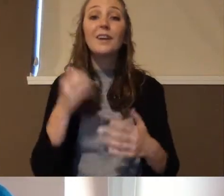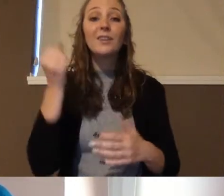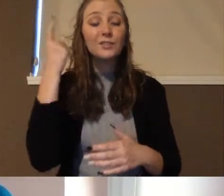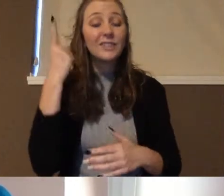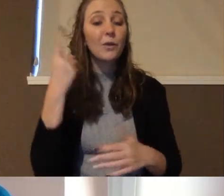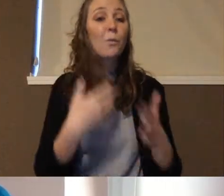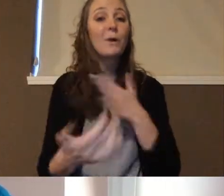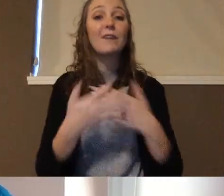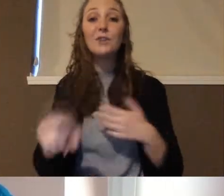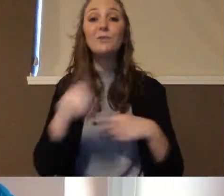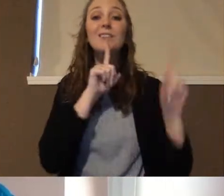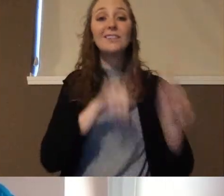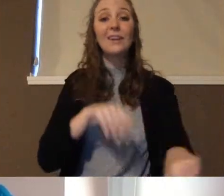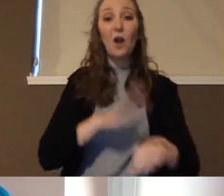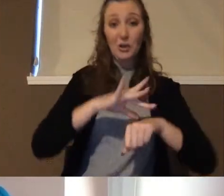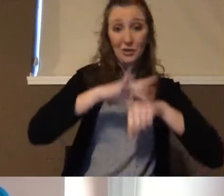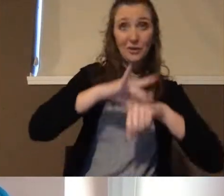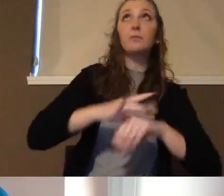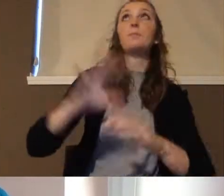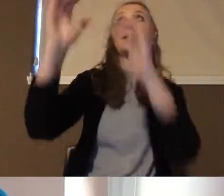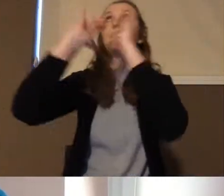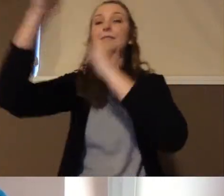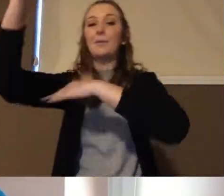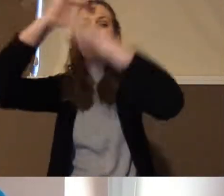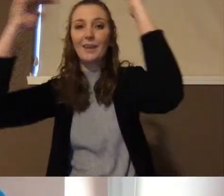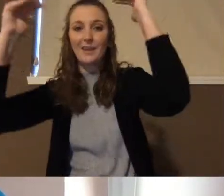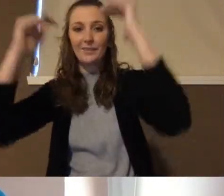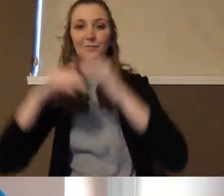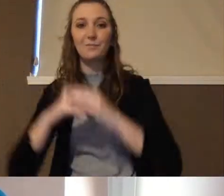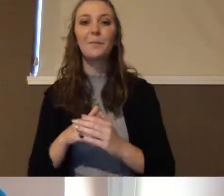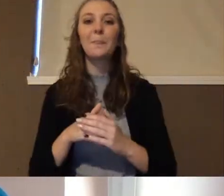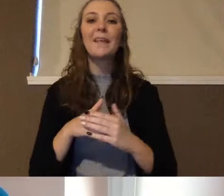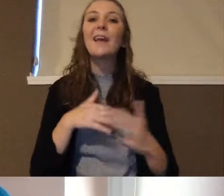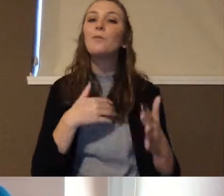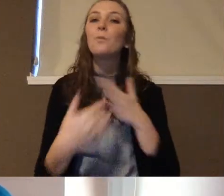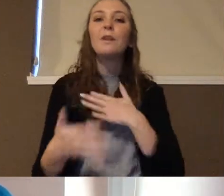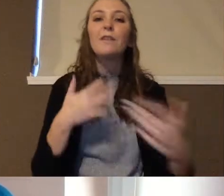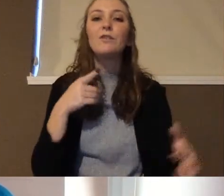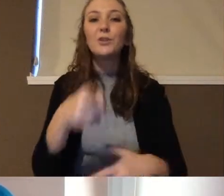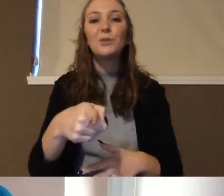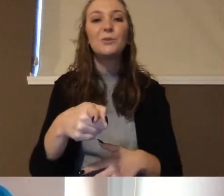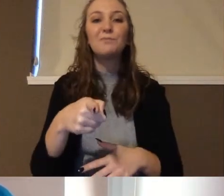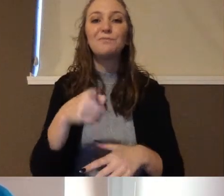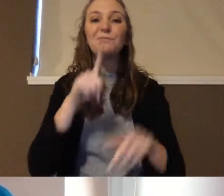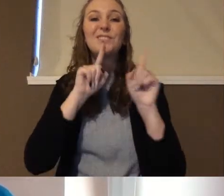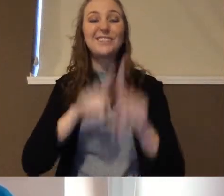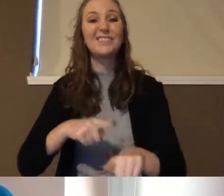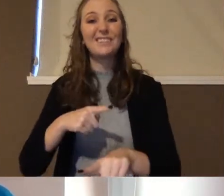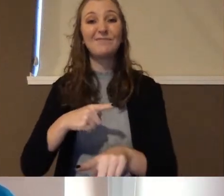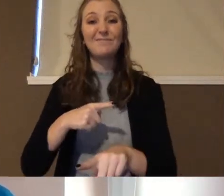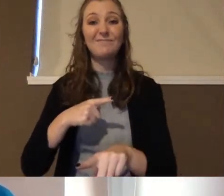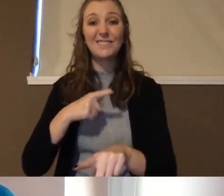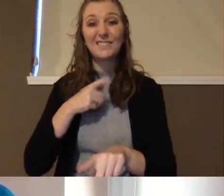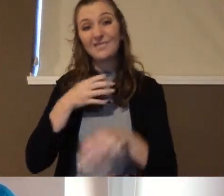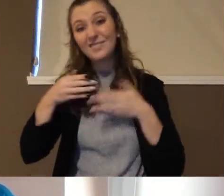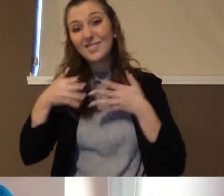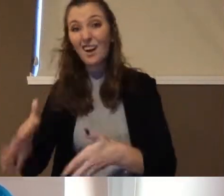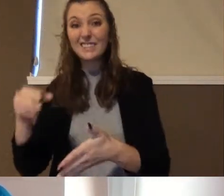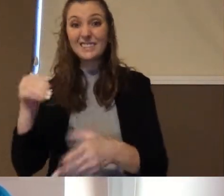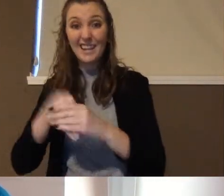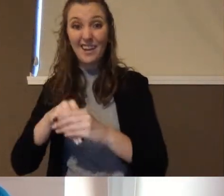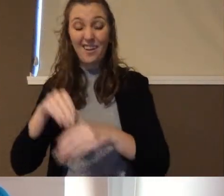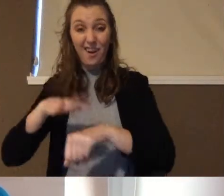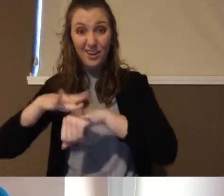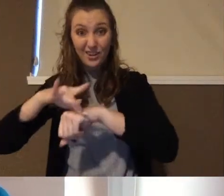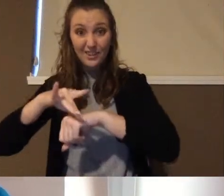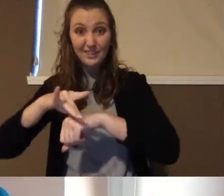tax collector. The truth is, whatever you declare bound on earth will be bound in heaven, and